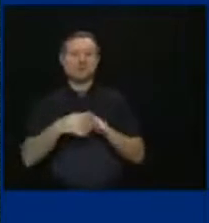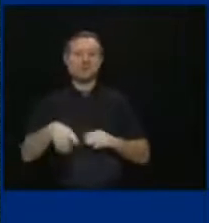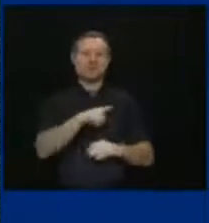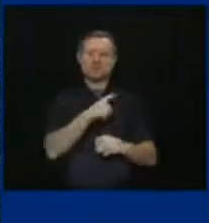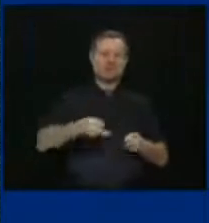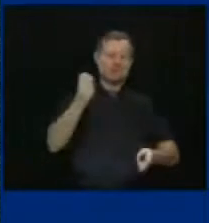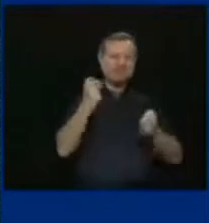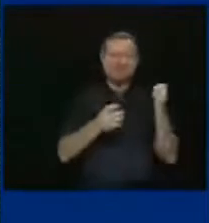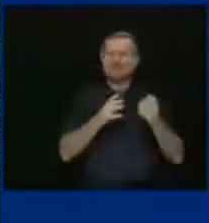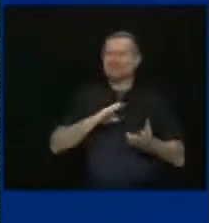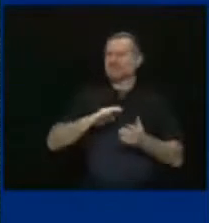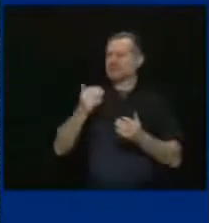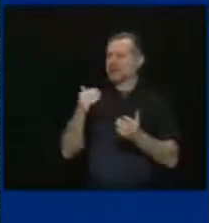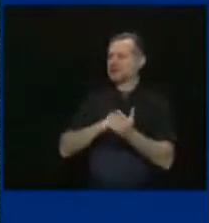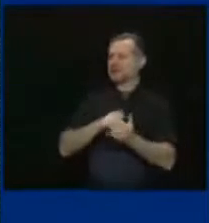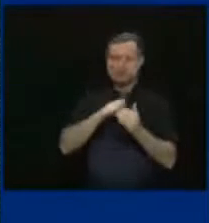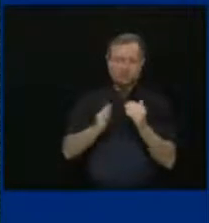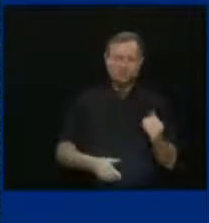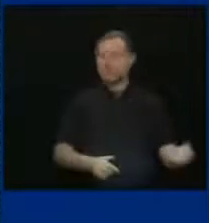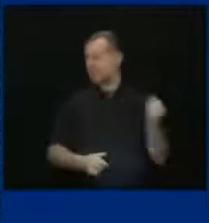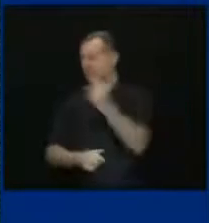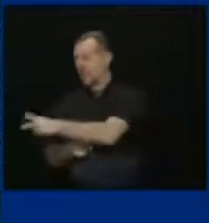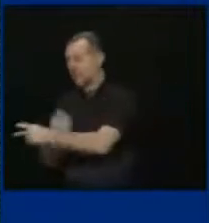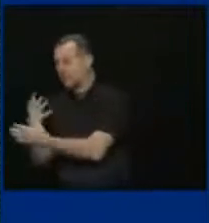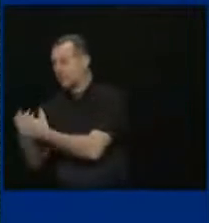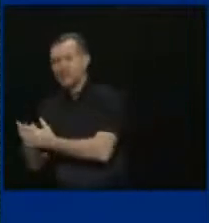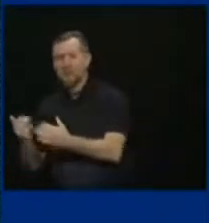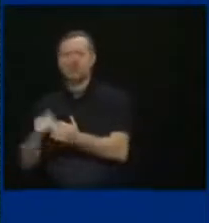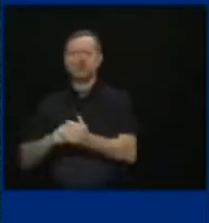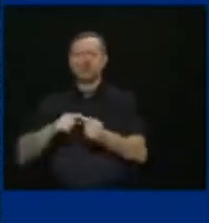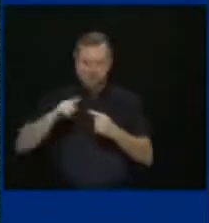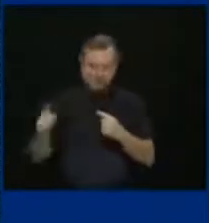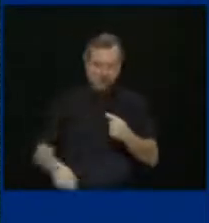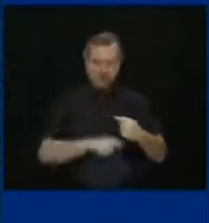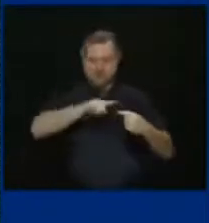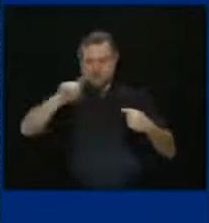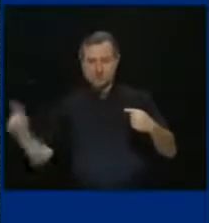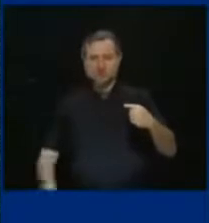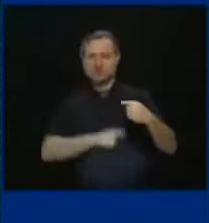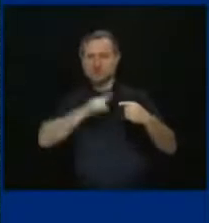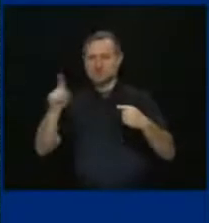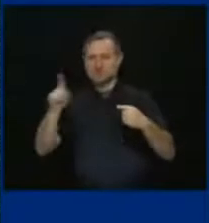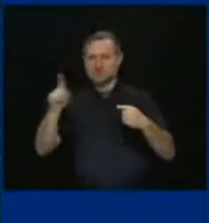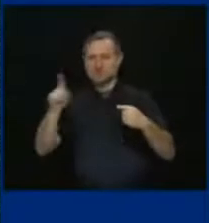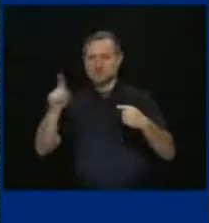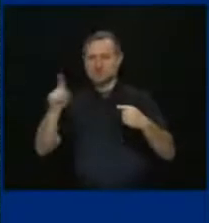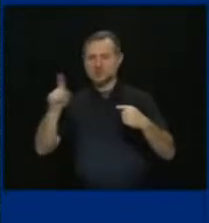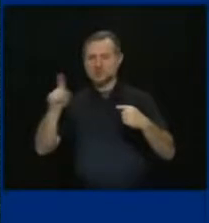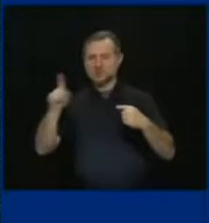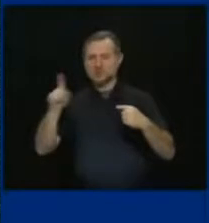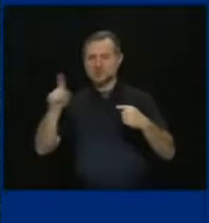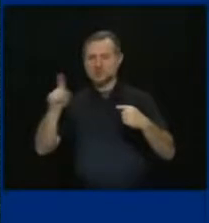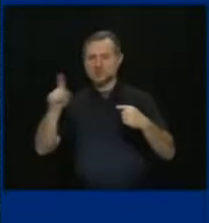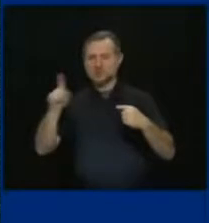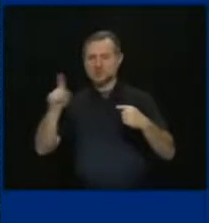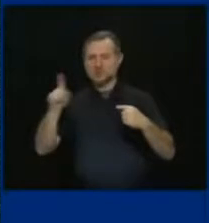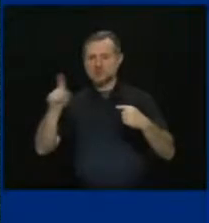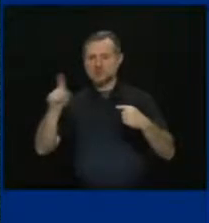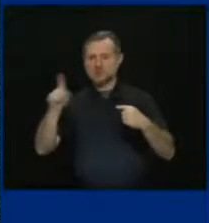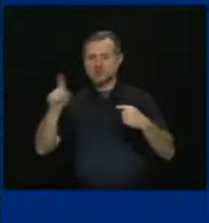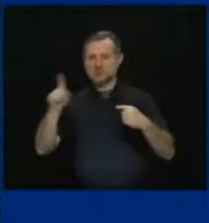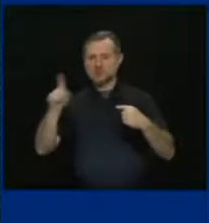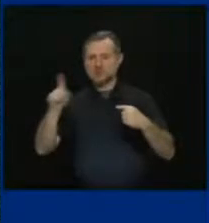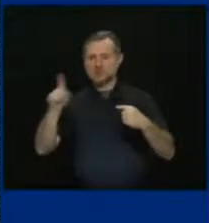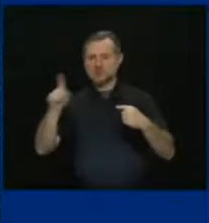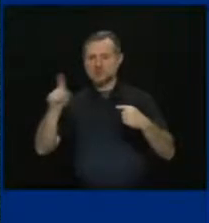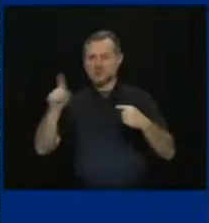cycle if we're smart enough that while we have the captive audience, so to speak. She's smiling